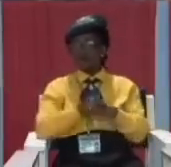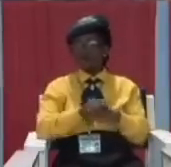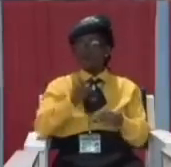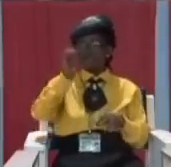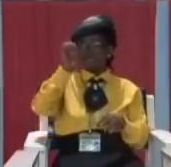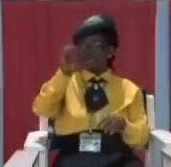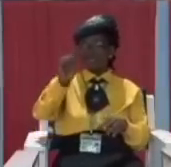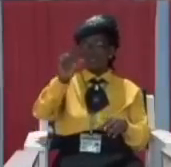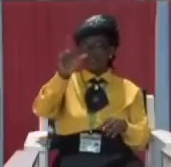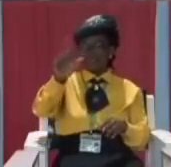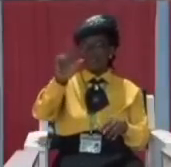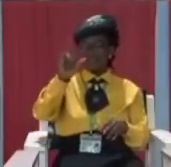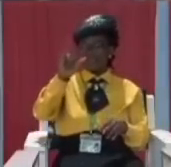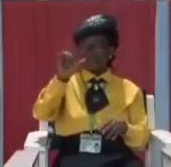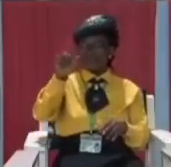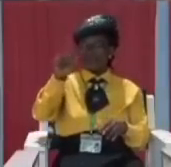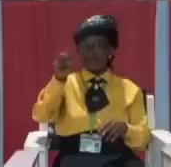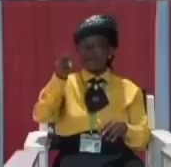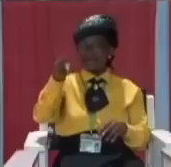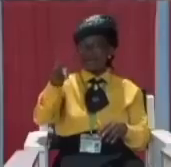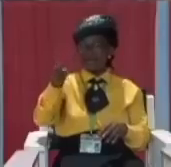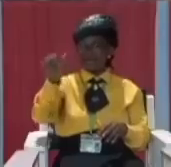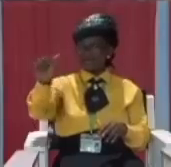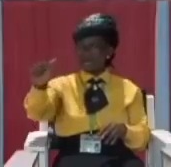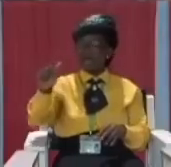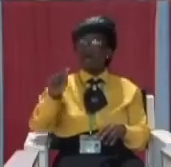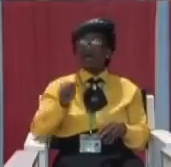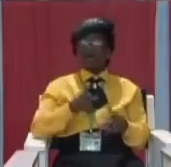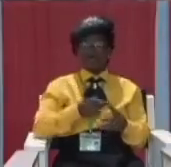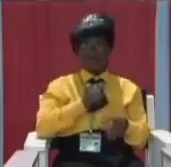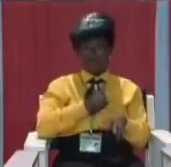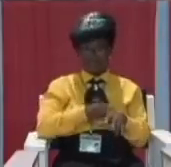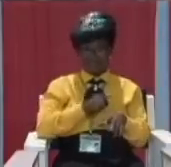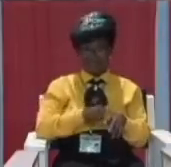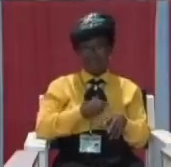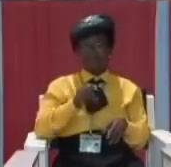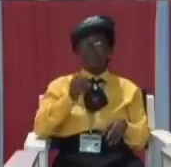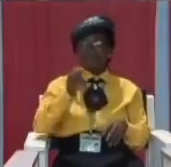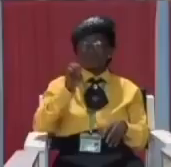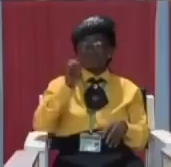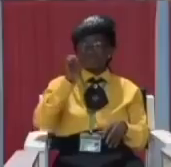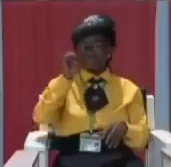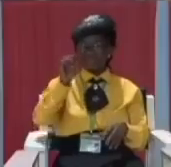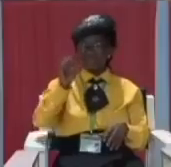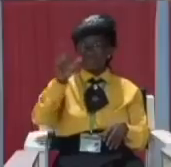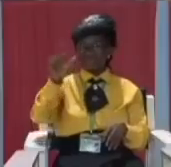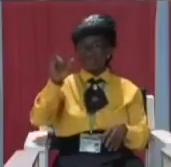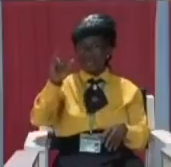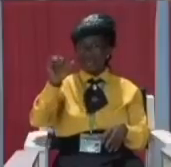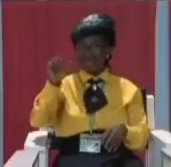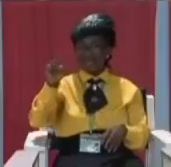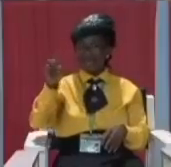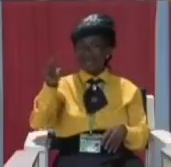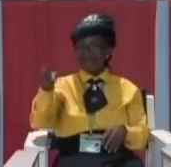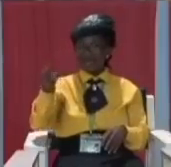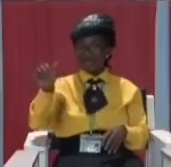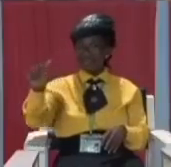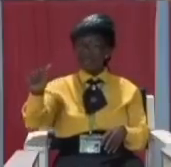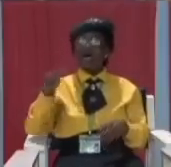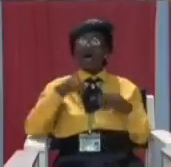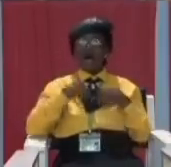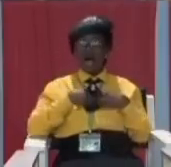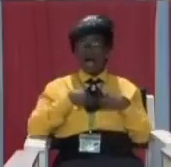That's the first time Elisha had a brush with the power of